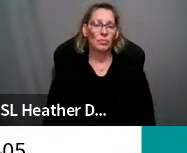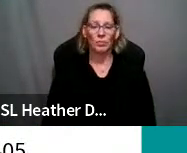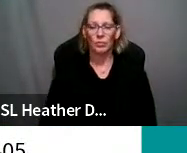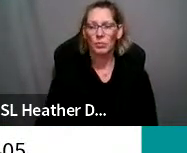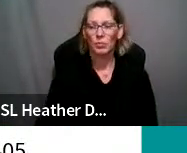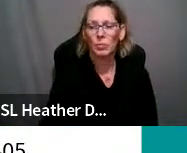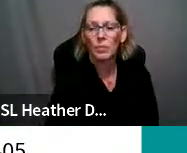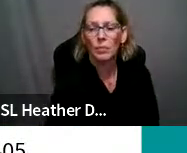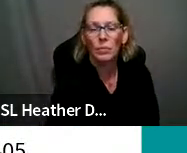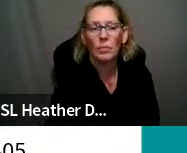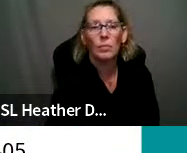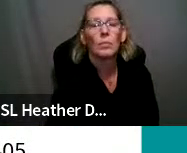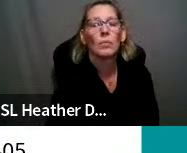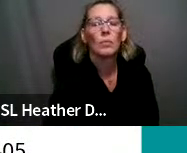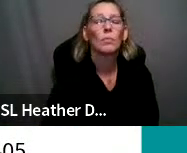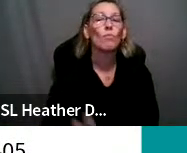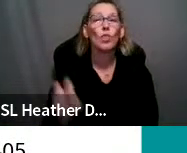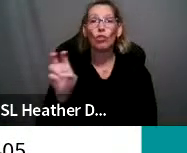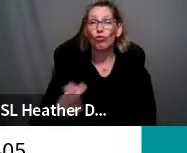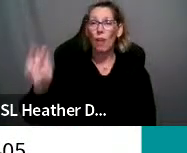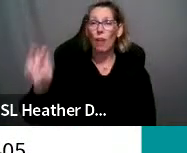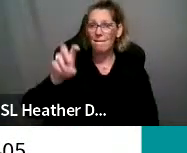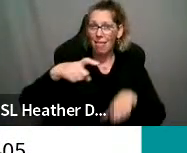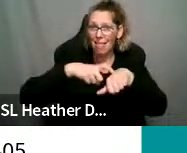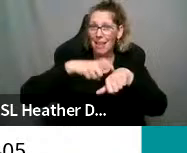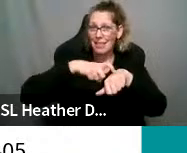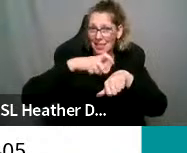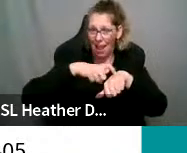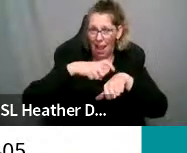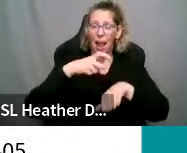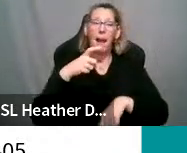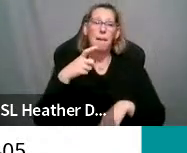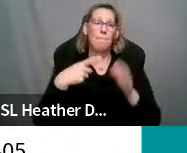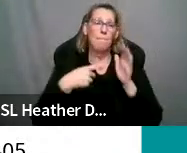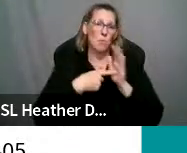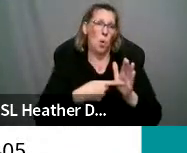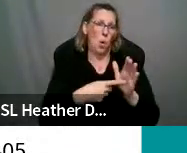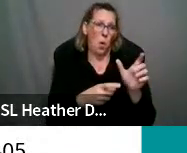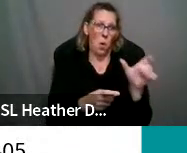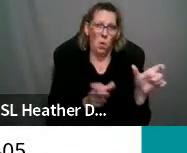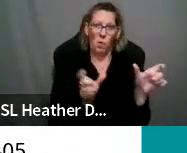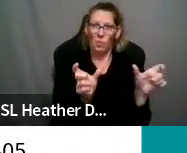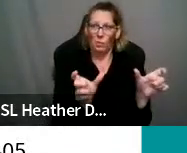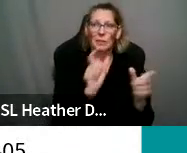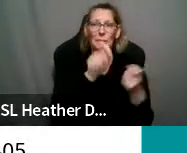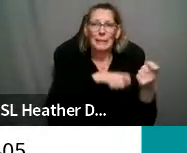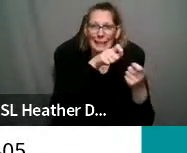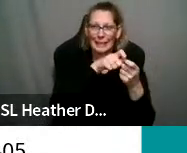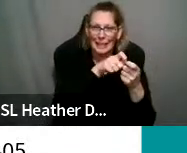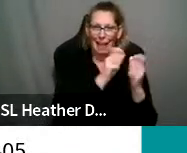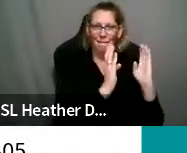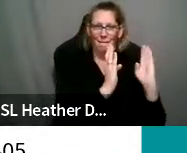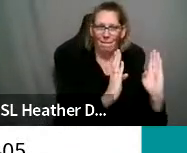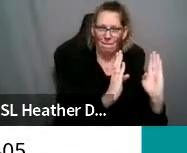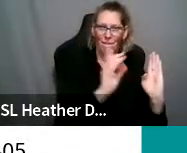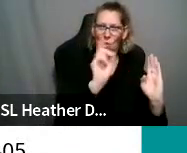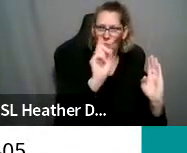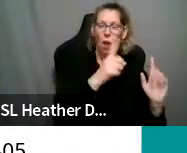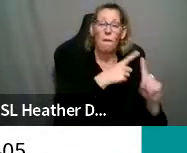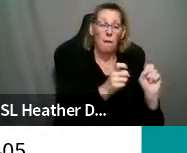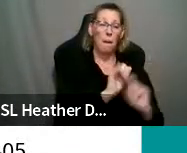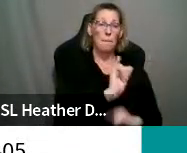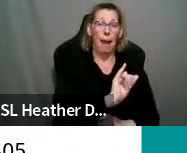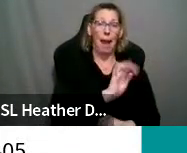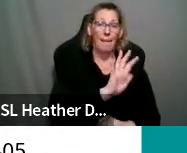Next, I'm going to cover travel times. So travel times are shown here for a specific origin and destination pair. They're going from the